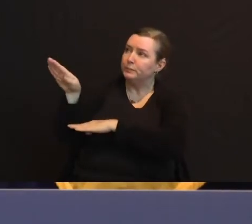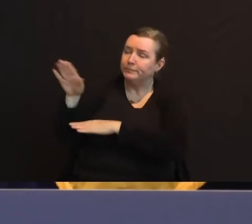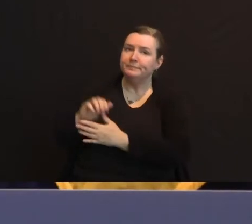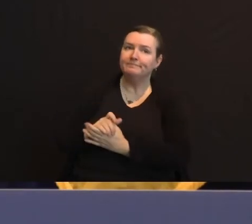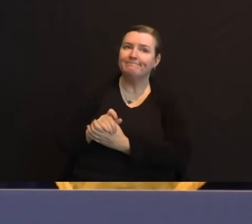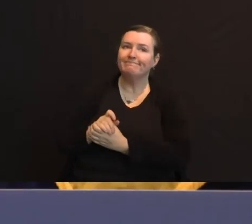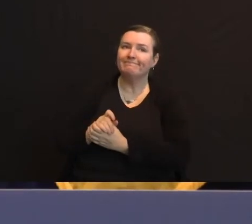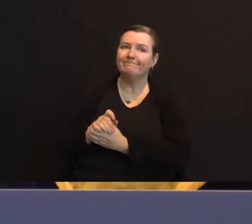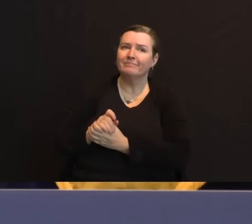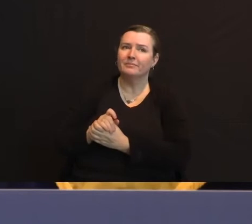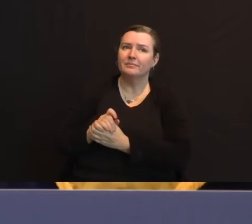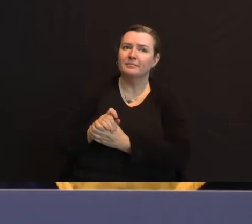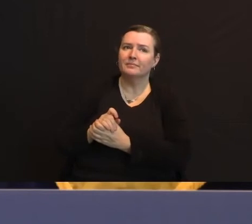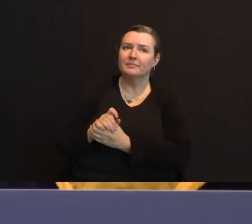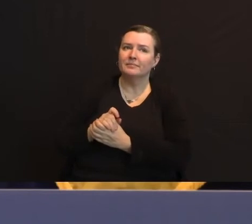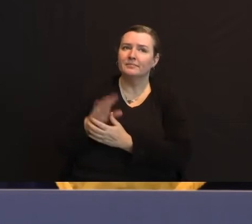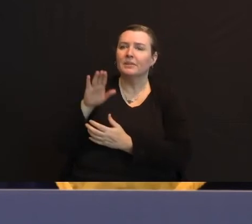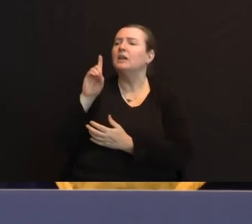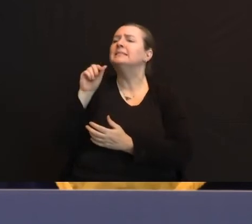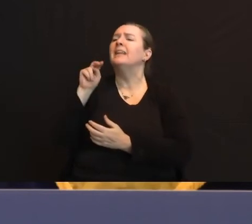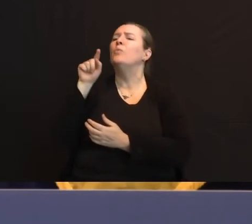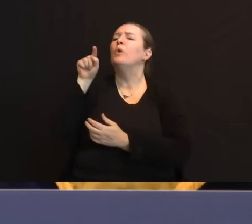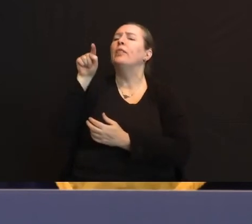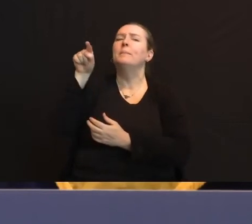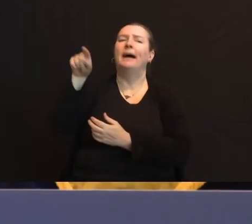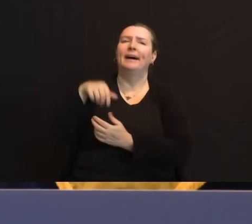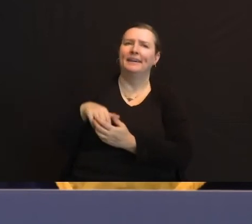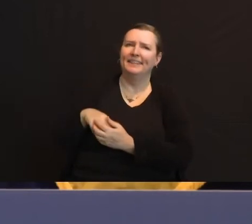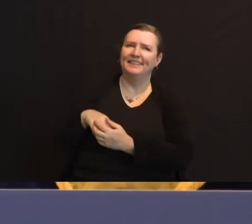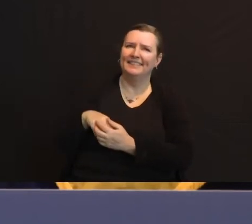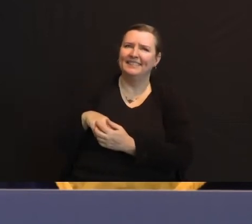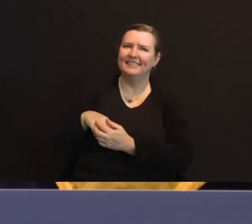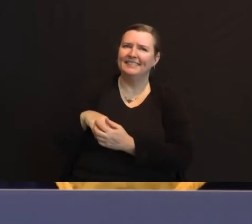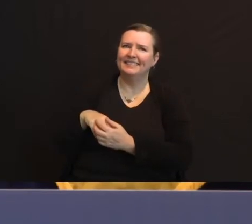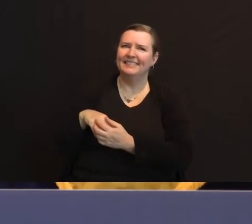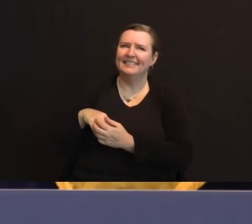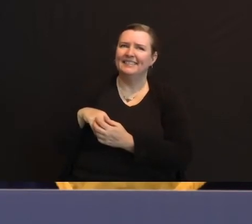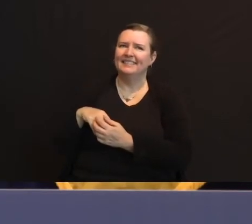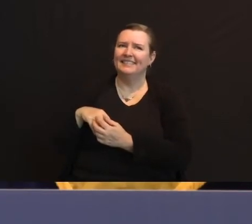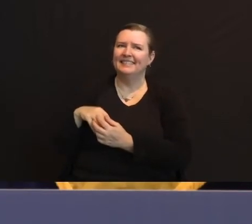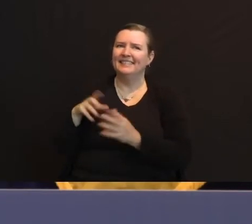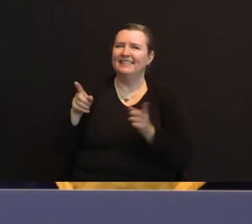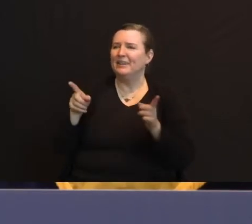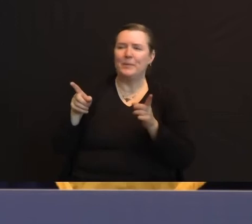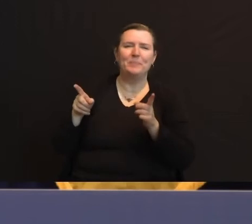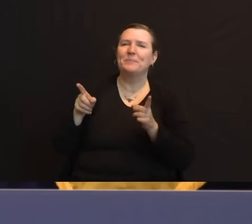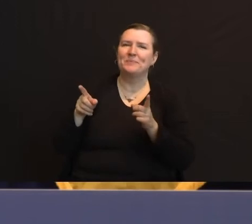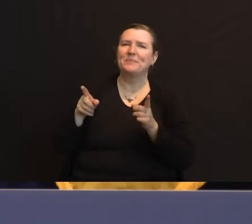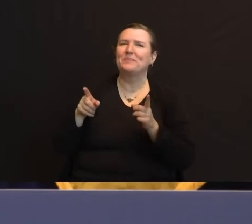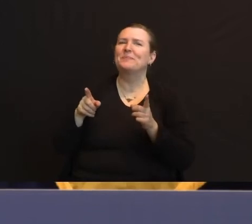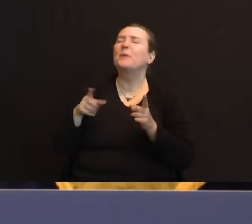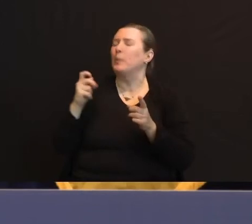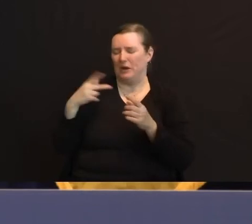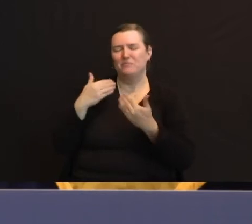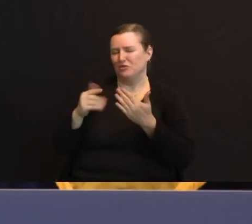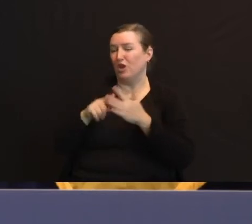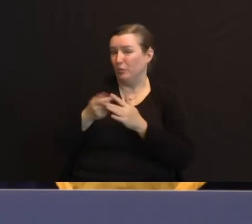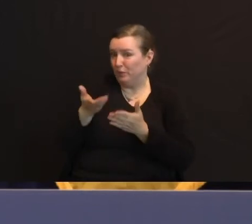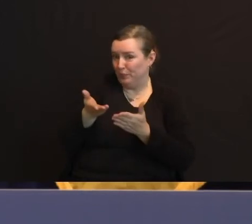Dustin's back there, yeah. We love Matt, but we're going to start with Dustin. You guys should exchange Christmas cards so you know how to fight. Yeah, sorry, Matt.